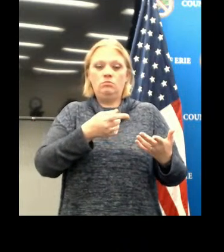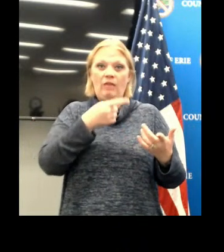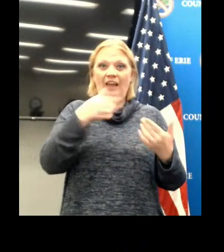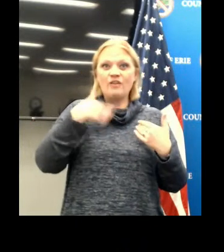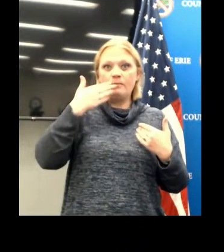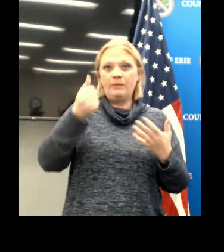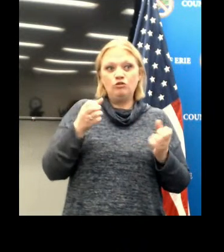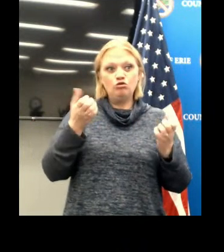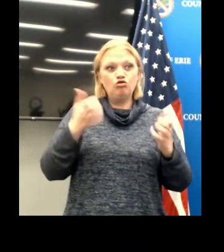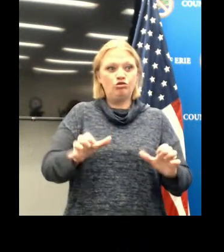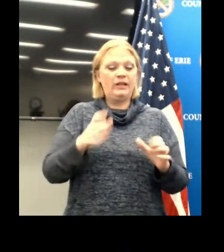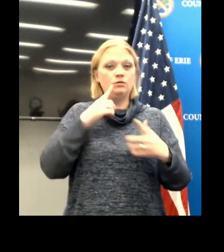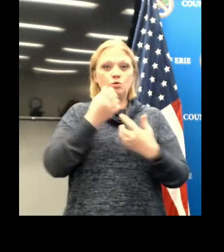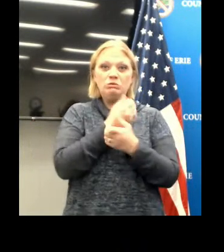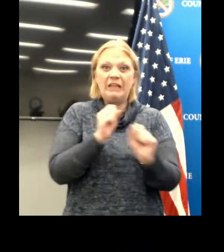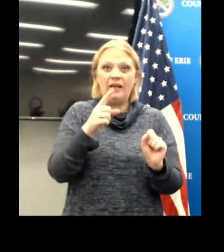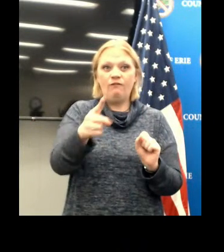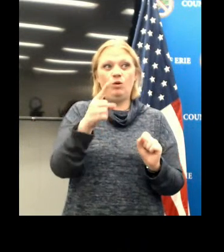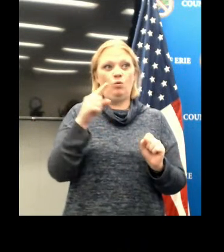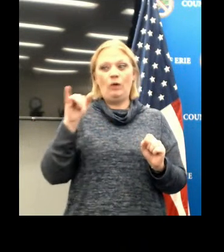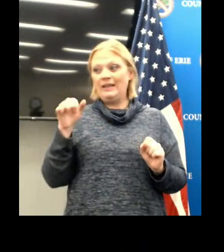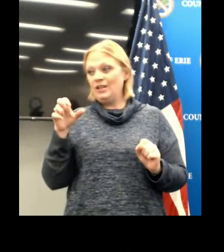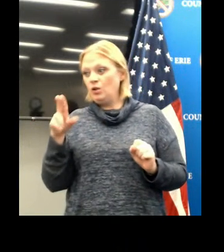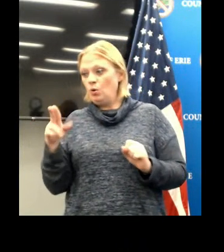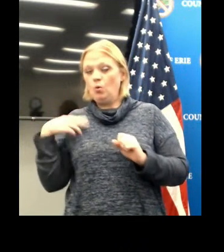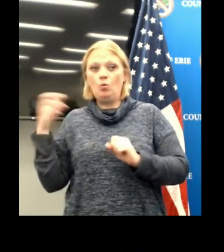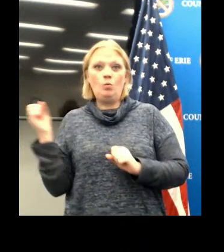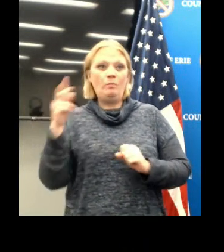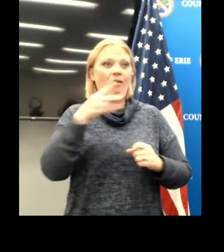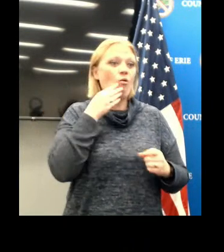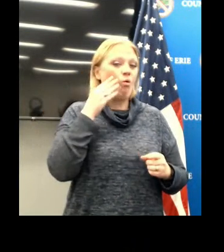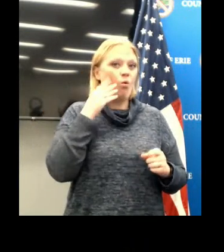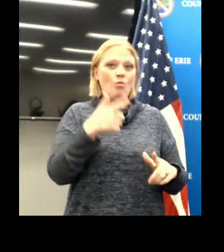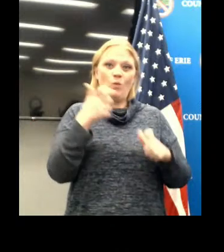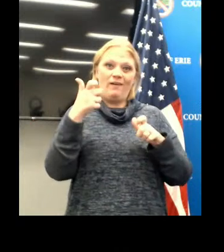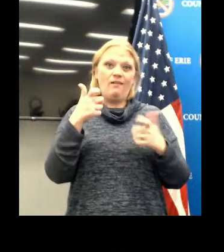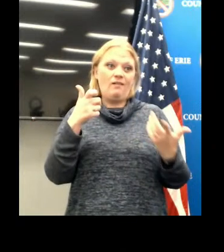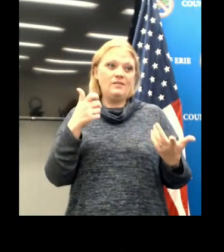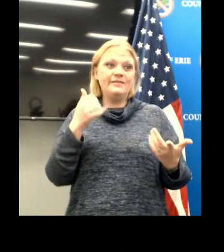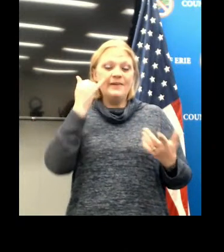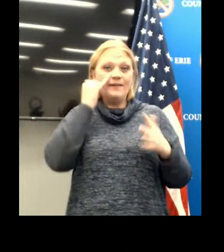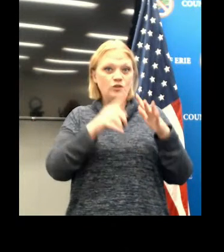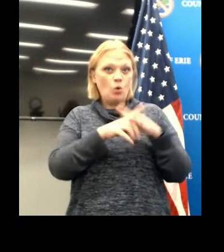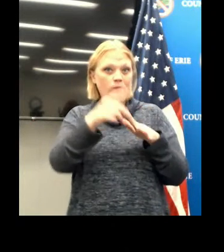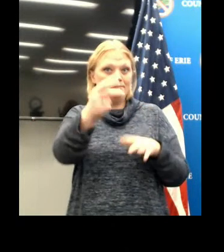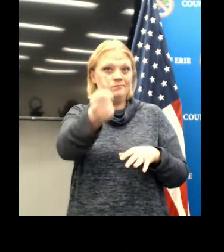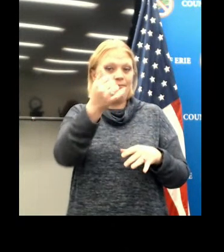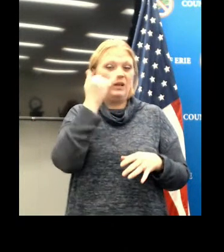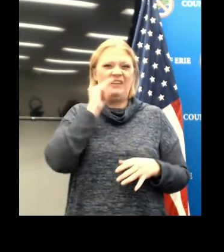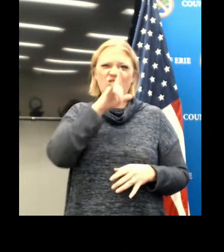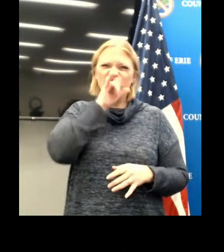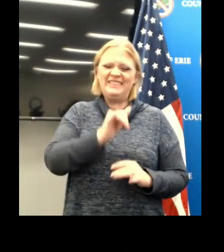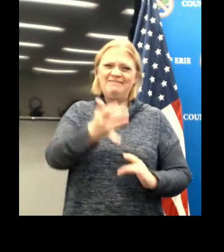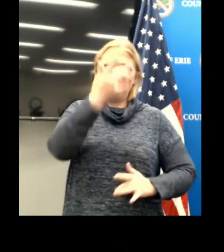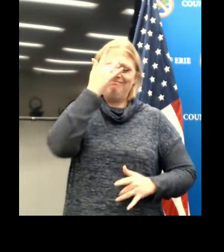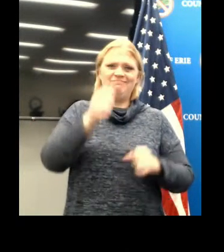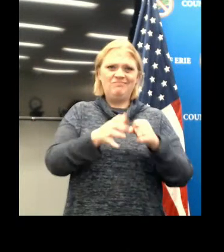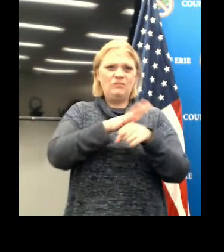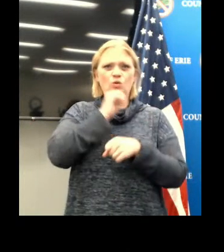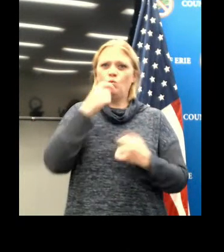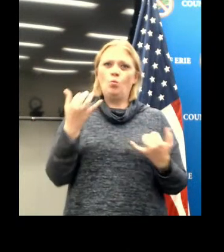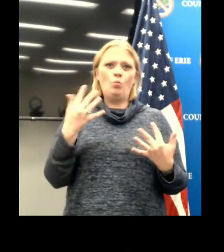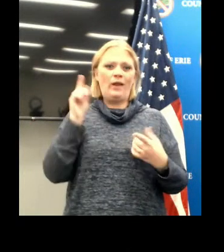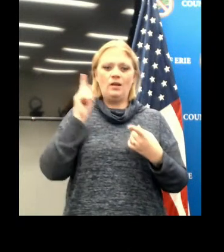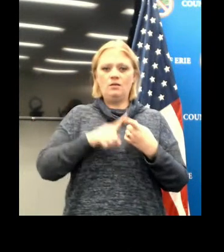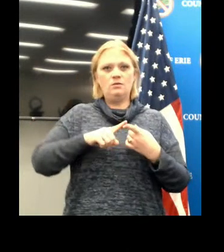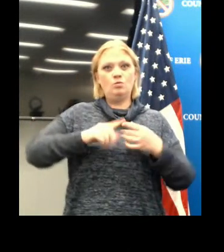you out of the ICU and getting you back home quicker if you go to the hospital quicker. So if you're really sick with COVID-19, don't wait until it's too